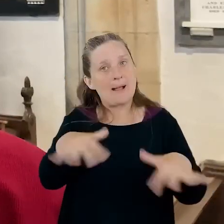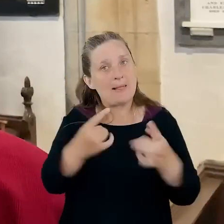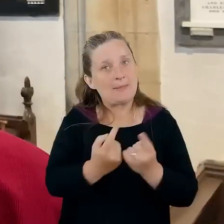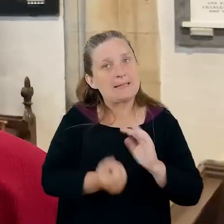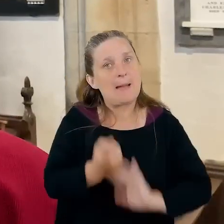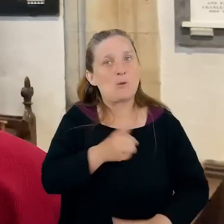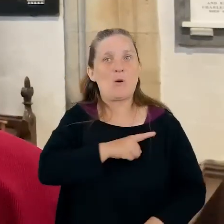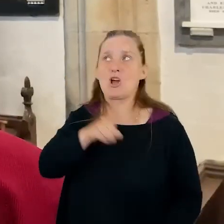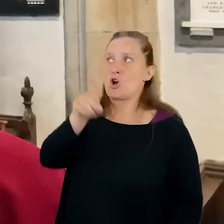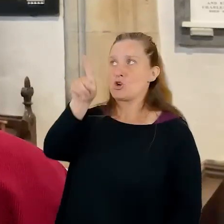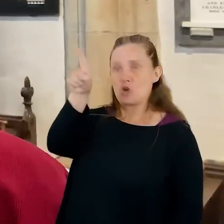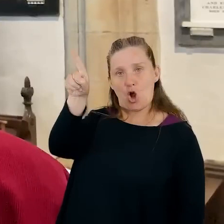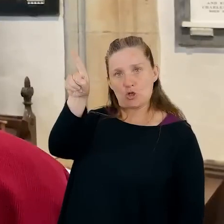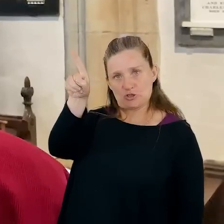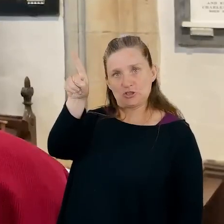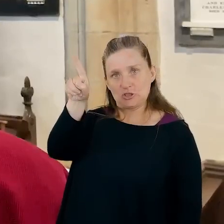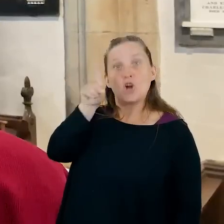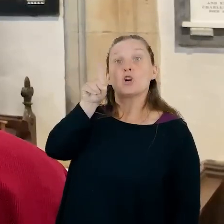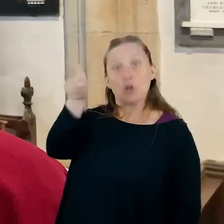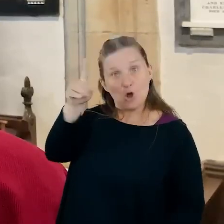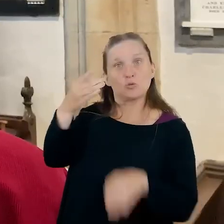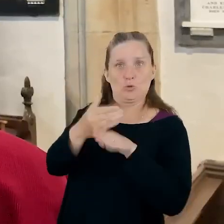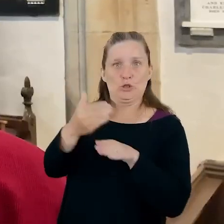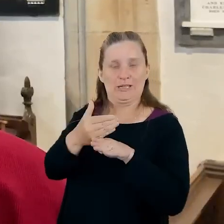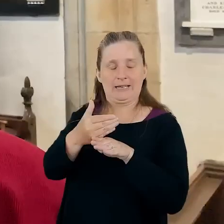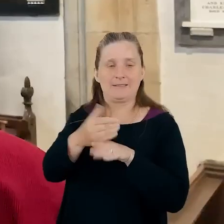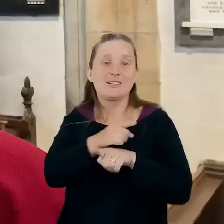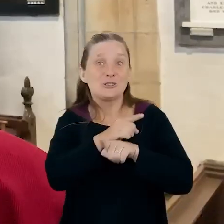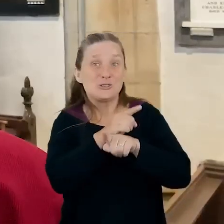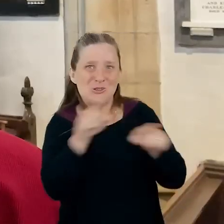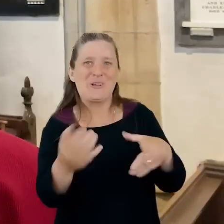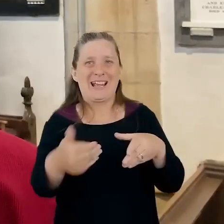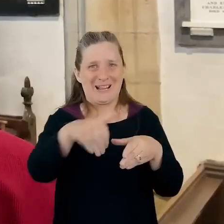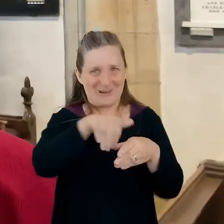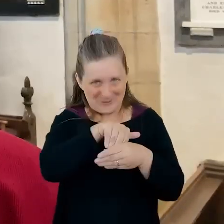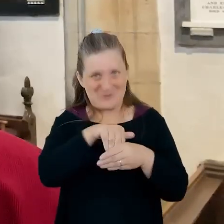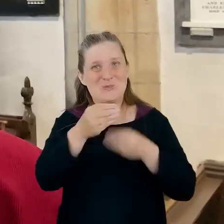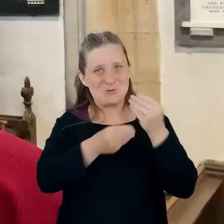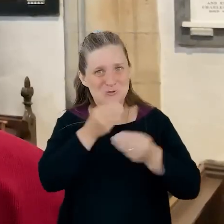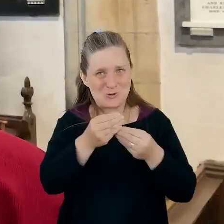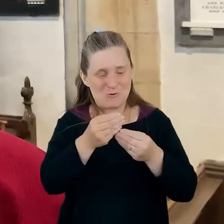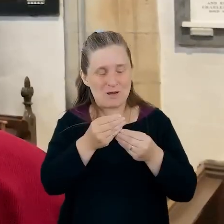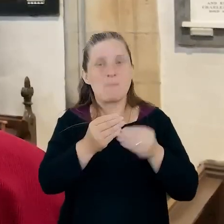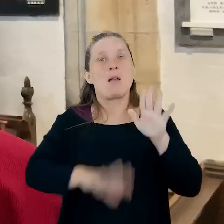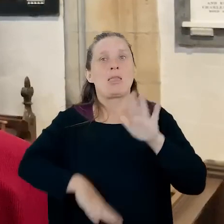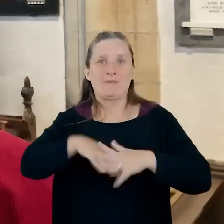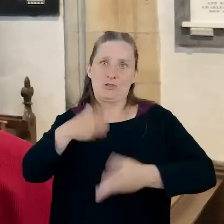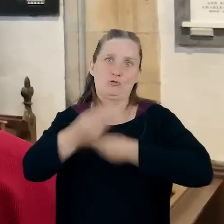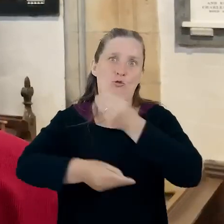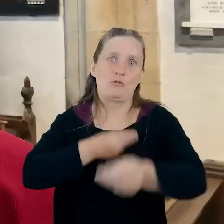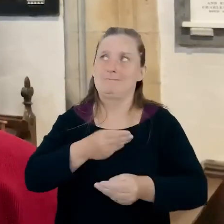at work. You are part of this story, but the story is God's, not